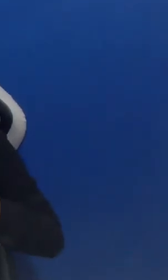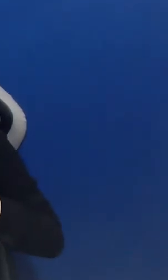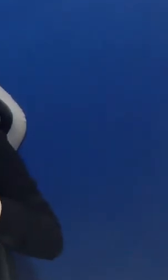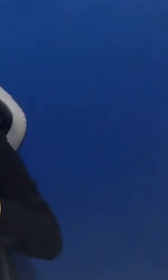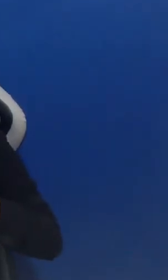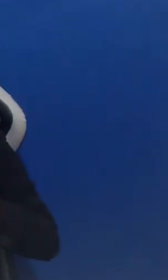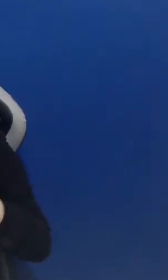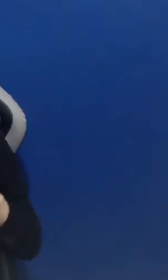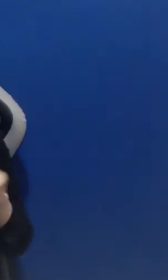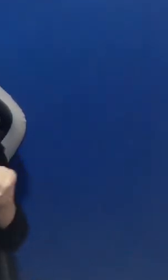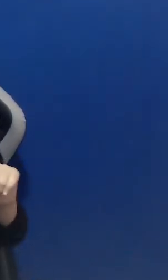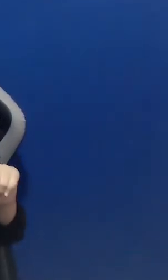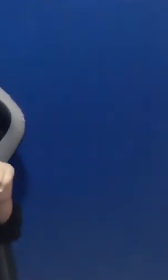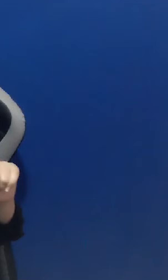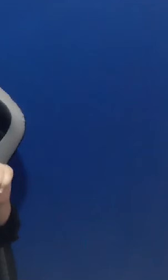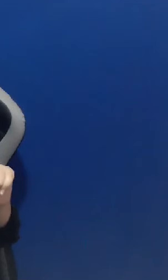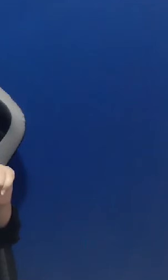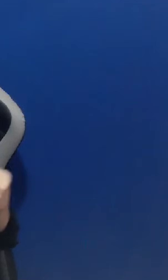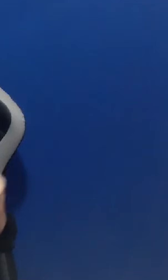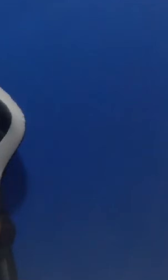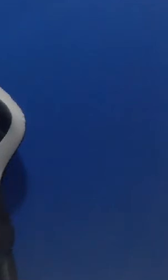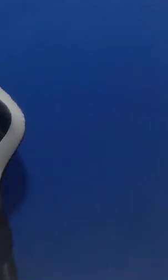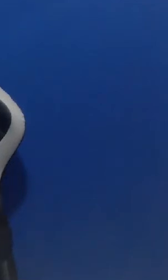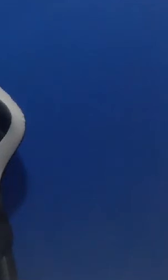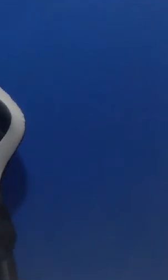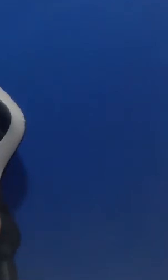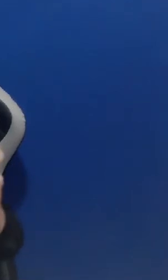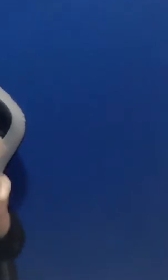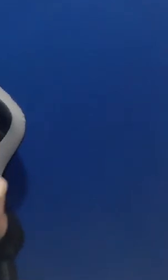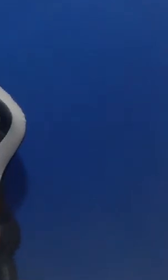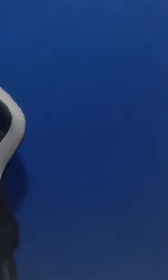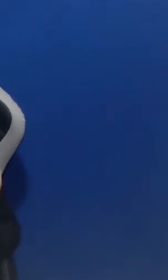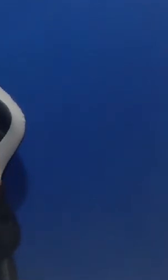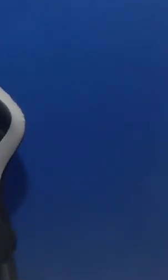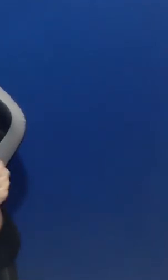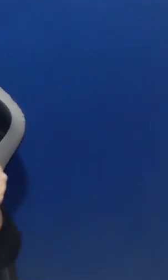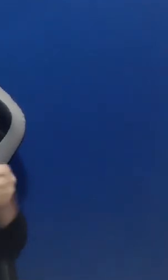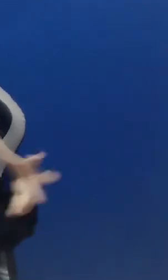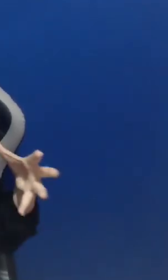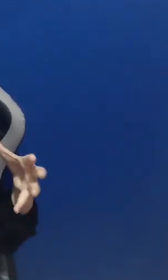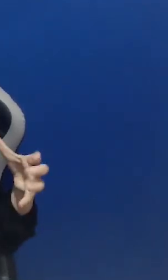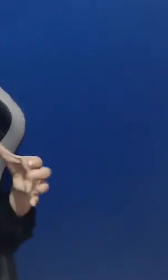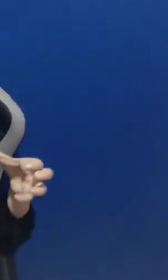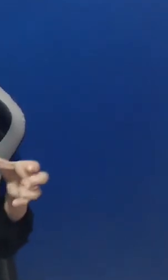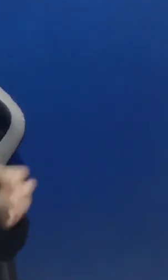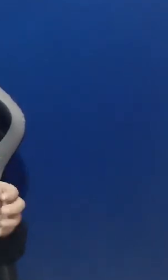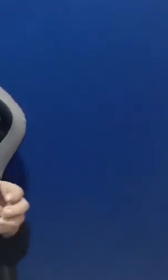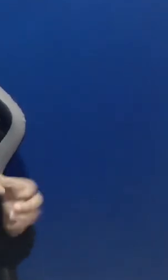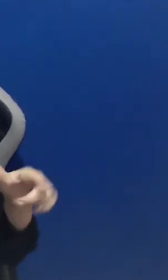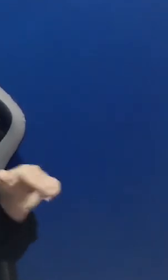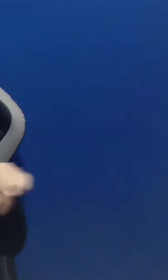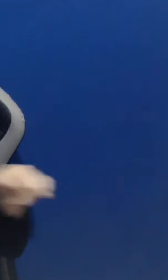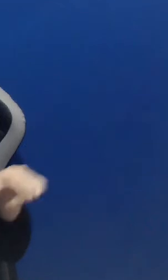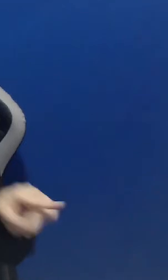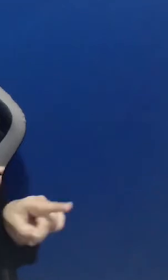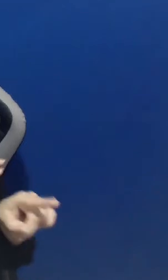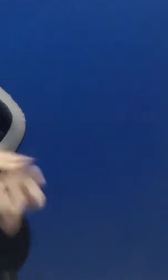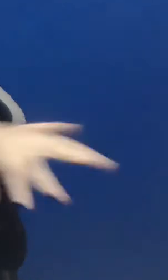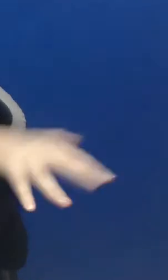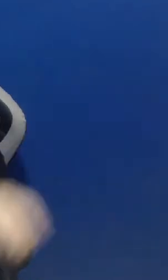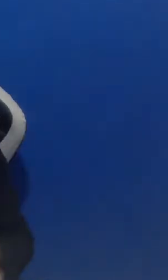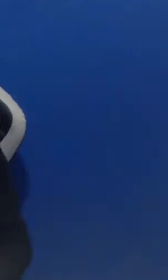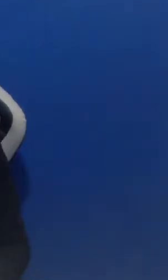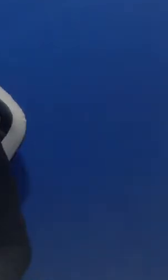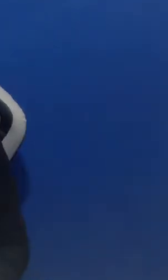very small percentage of people that will develop these disorders. Then we have the long COVID and